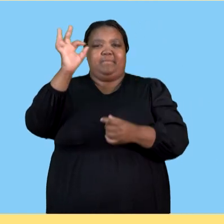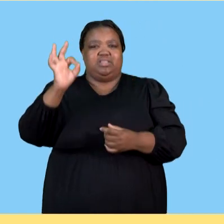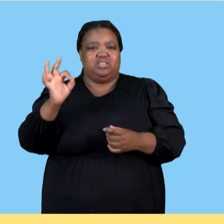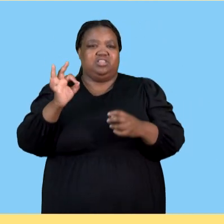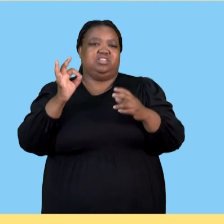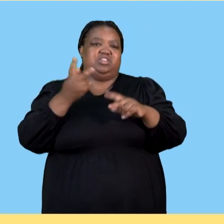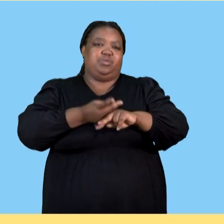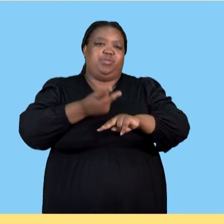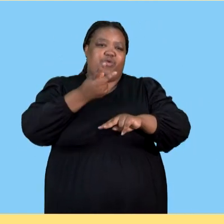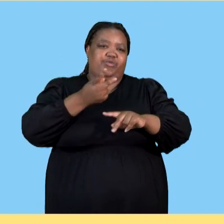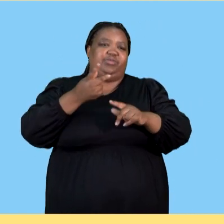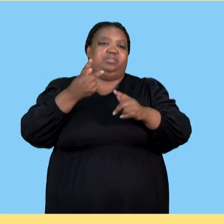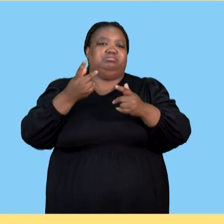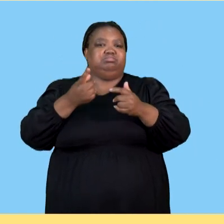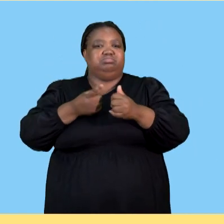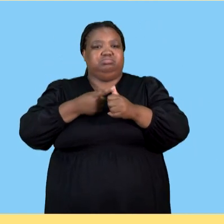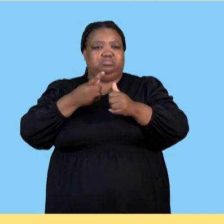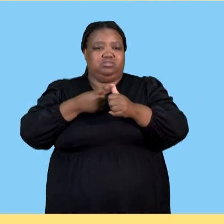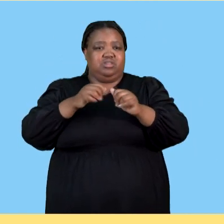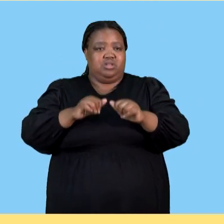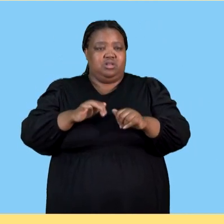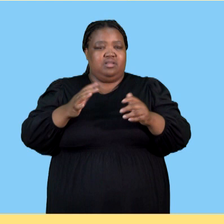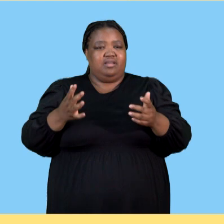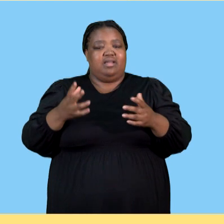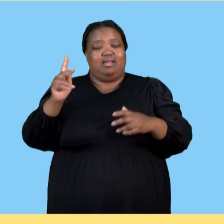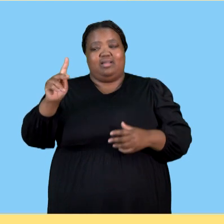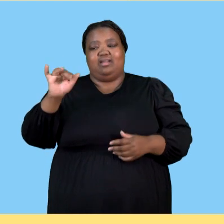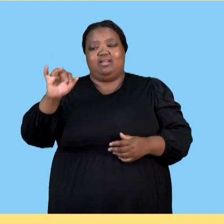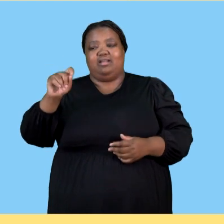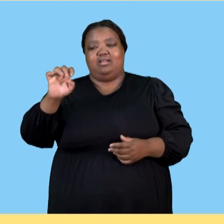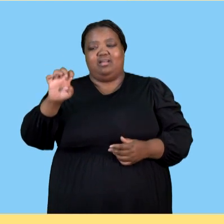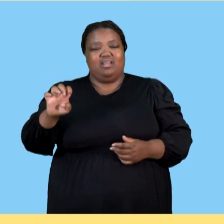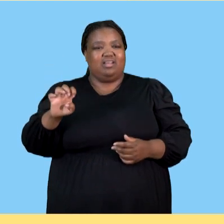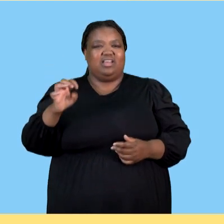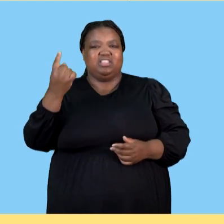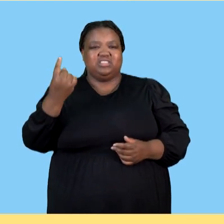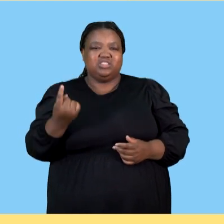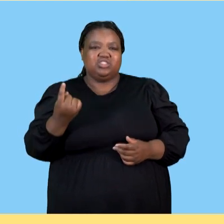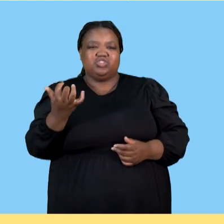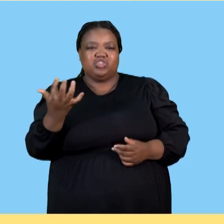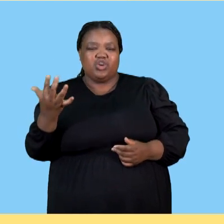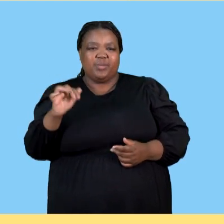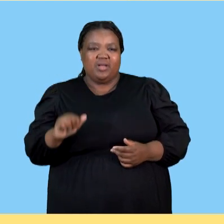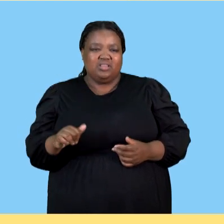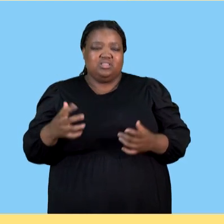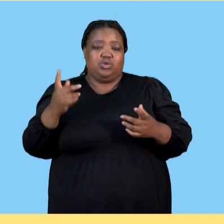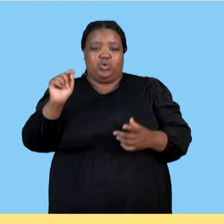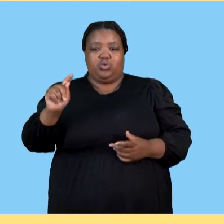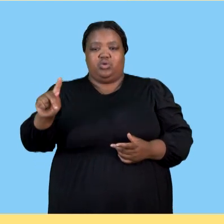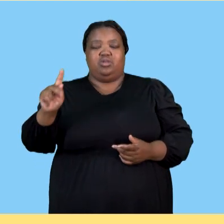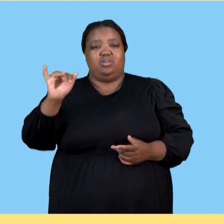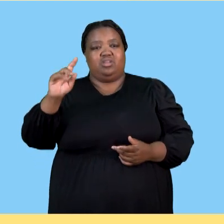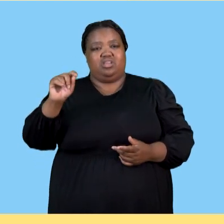percentage profit, we have to know what is the cost per kite and what price we have sold the kite